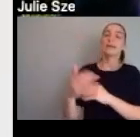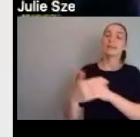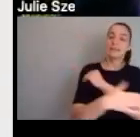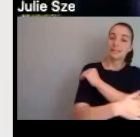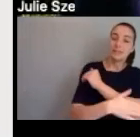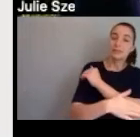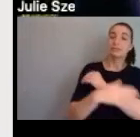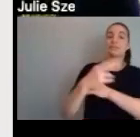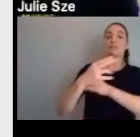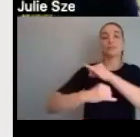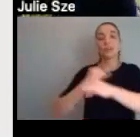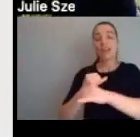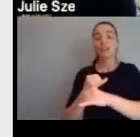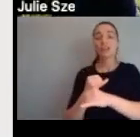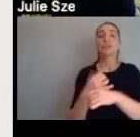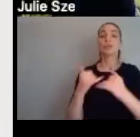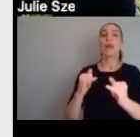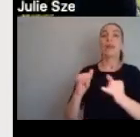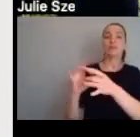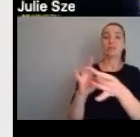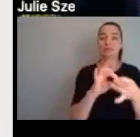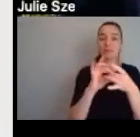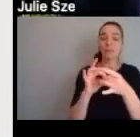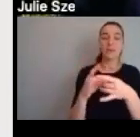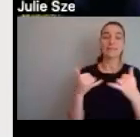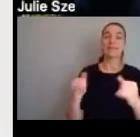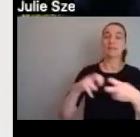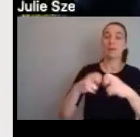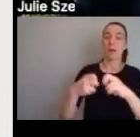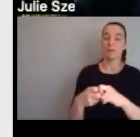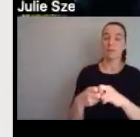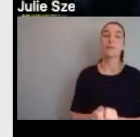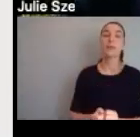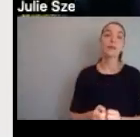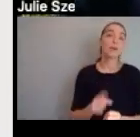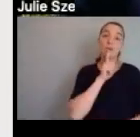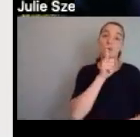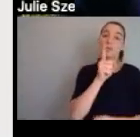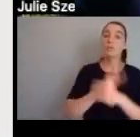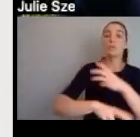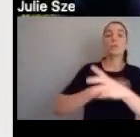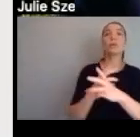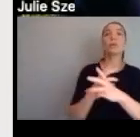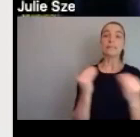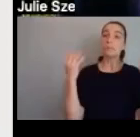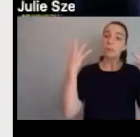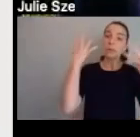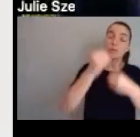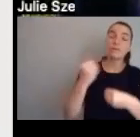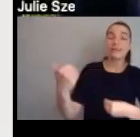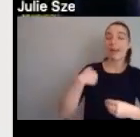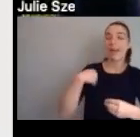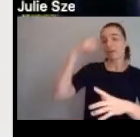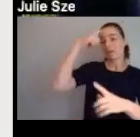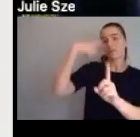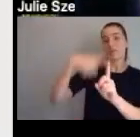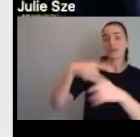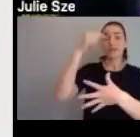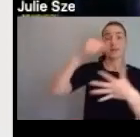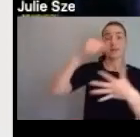off. We also, of course, live in a rich and beautiful world, made even more precarious under all of these threats, environmental or otherwise.